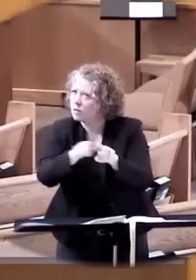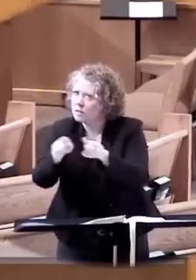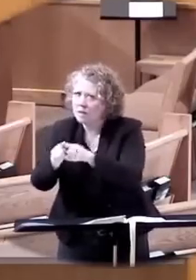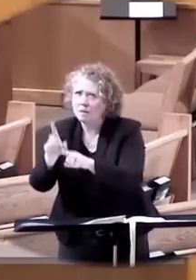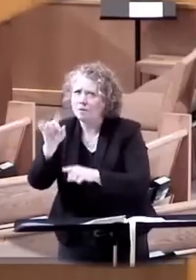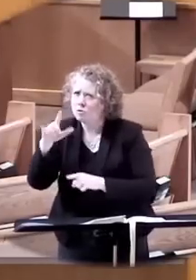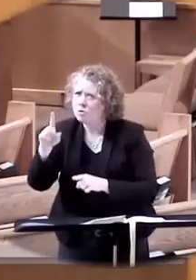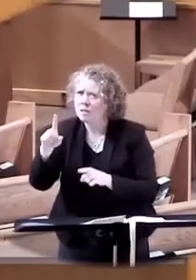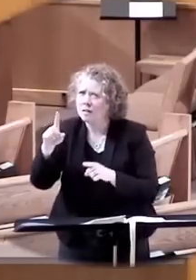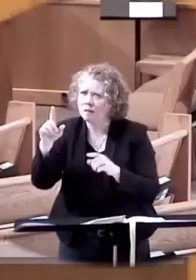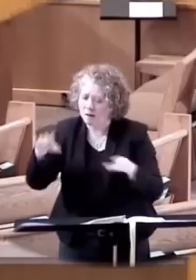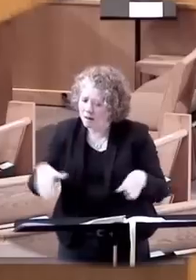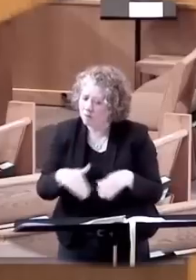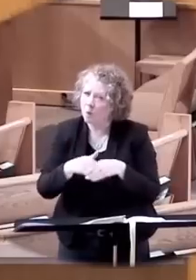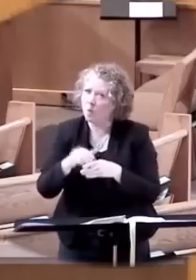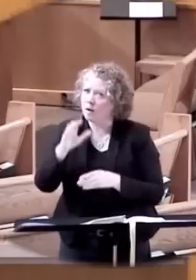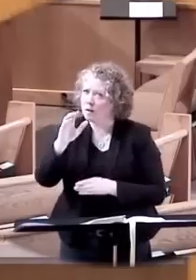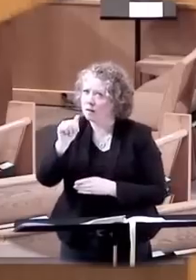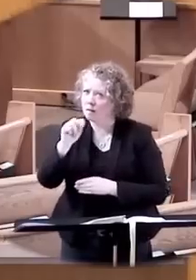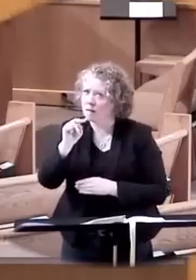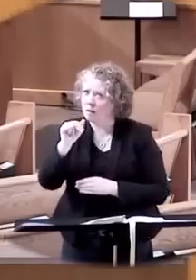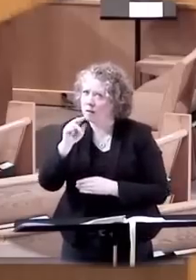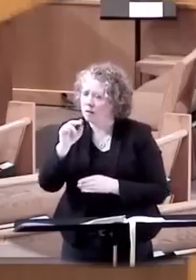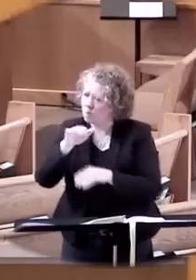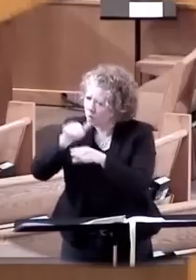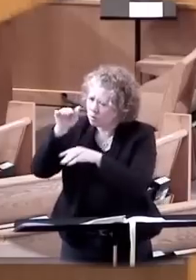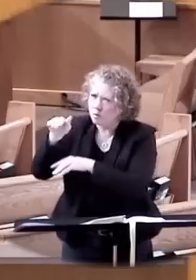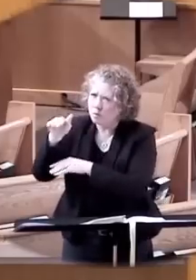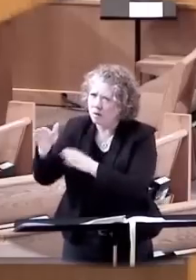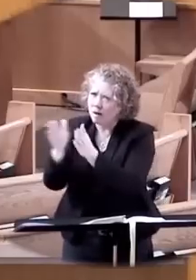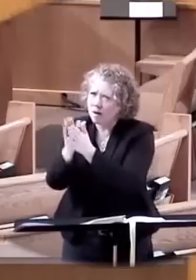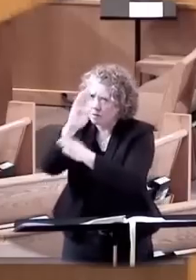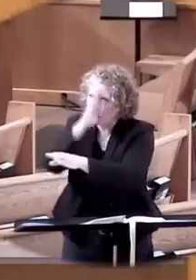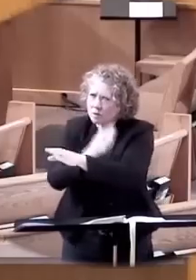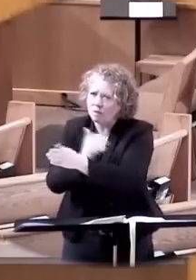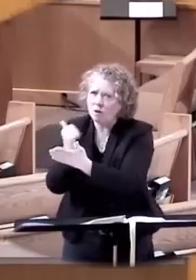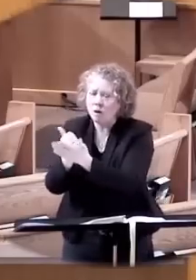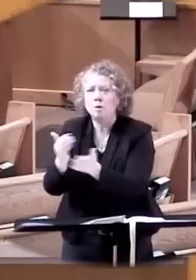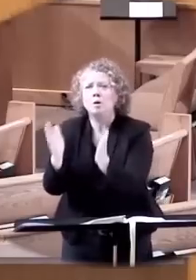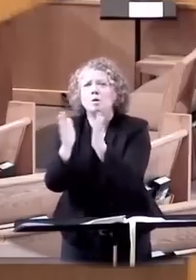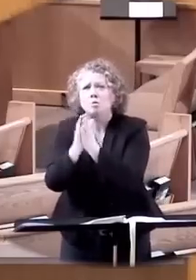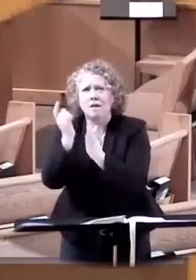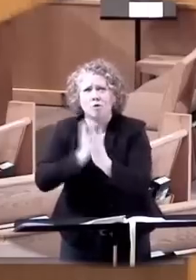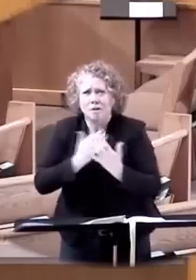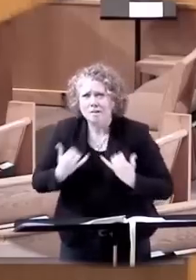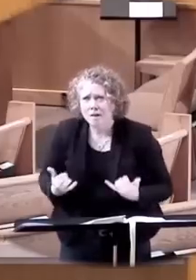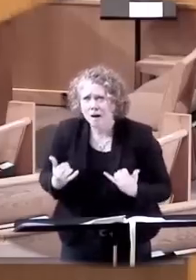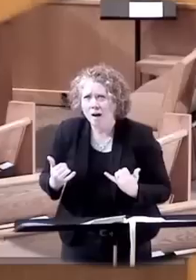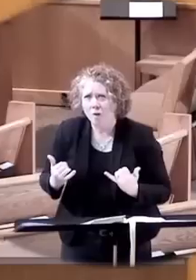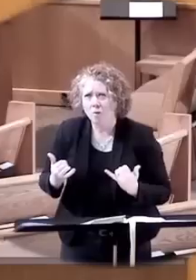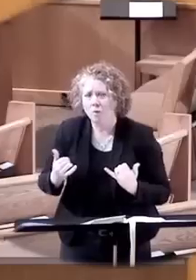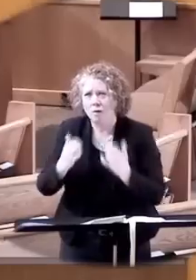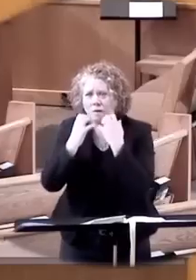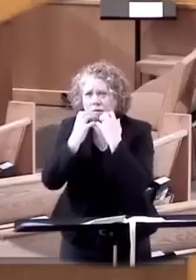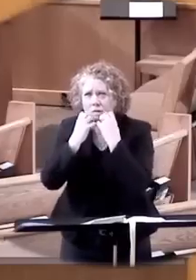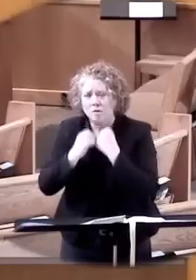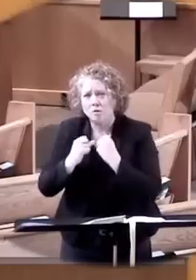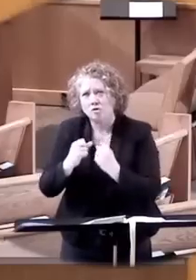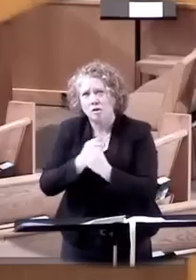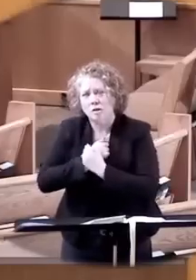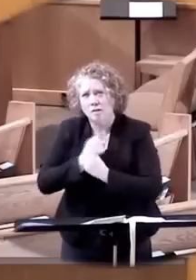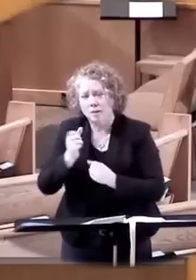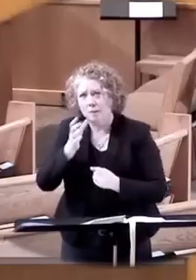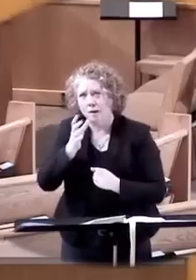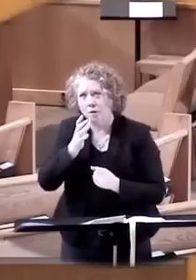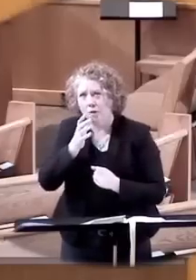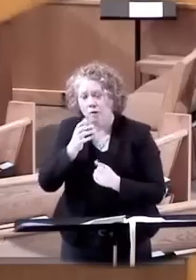wedding in Cana. Pray for us, loving Mother, and gain for our nation and world, and for all our